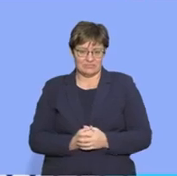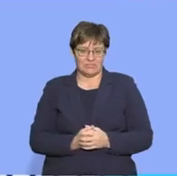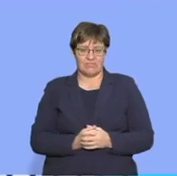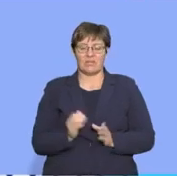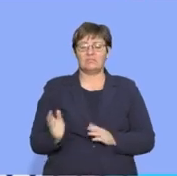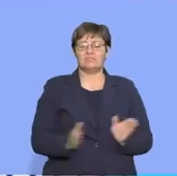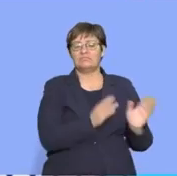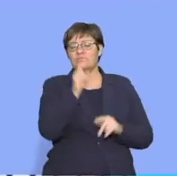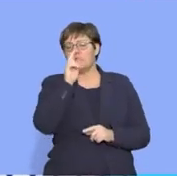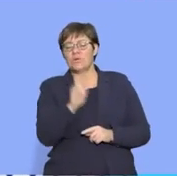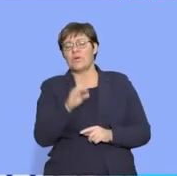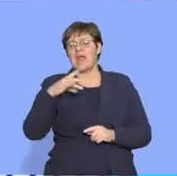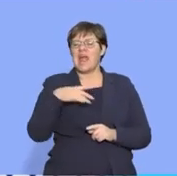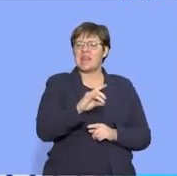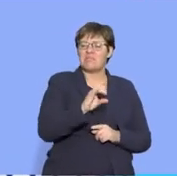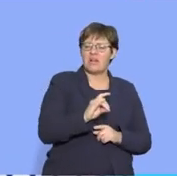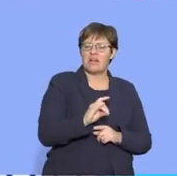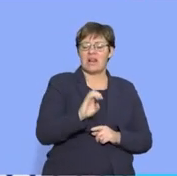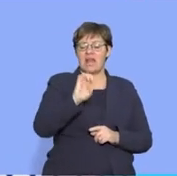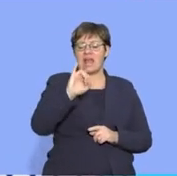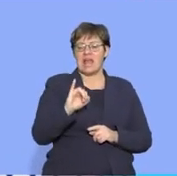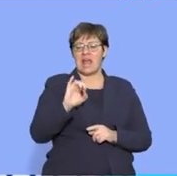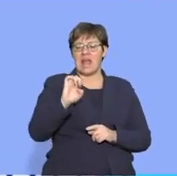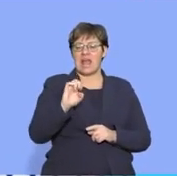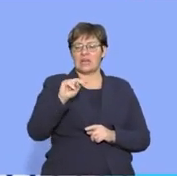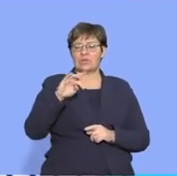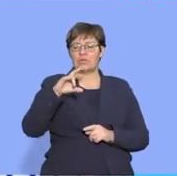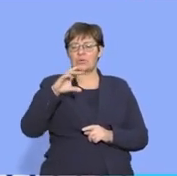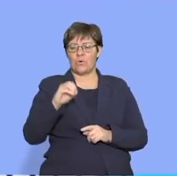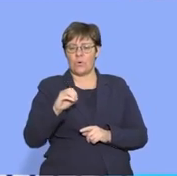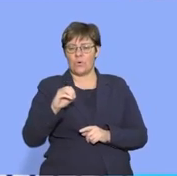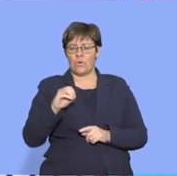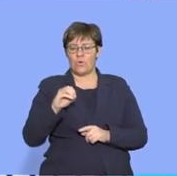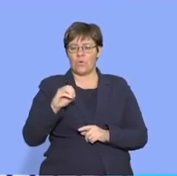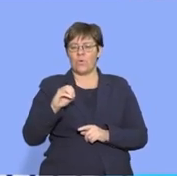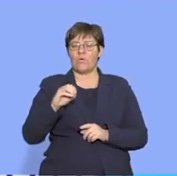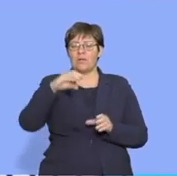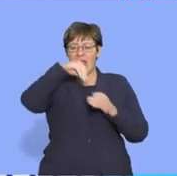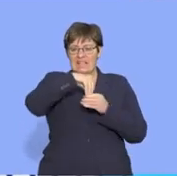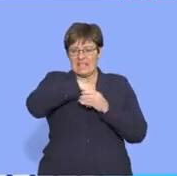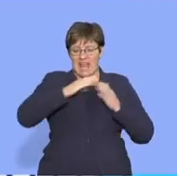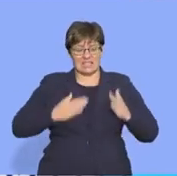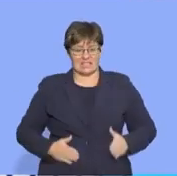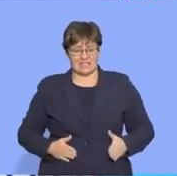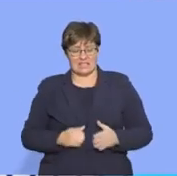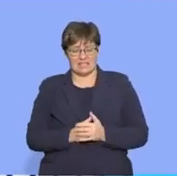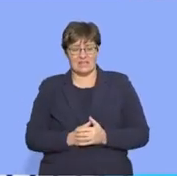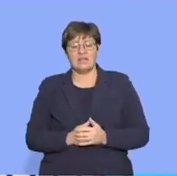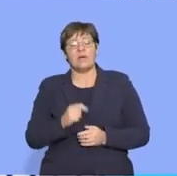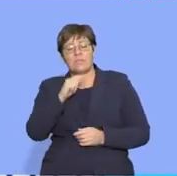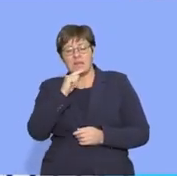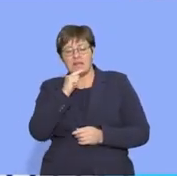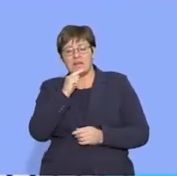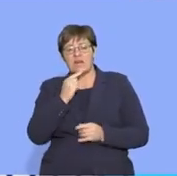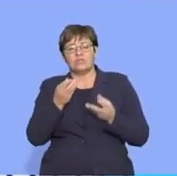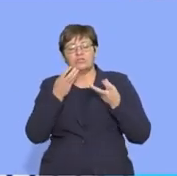fossilizes very well. Then, if we start looking at animals with endoskeletons, skeletons inside their body,